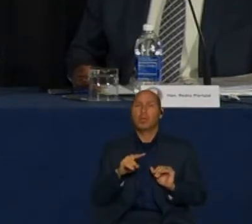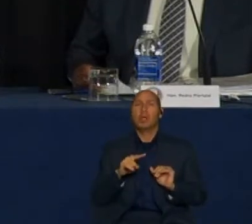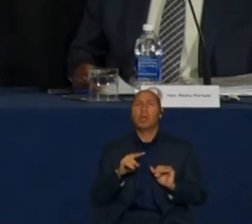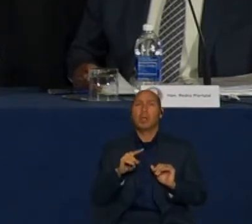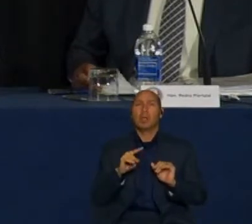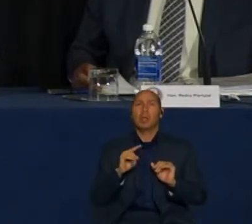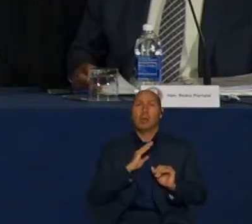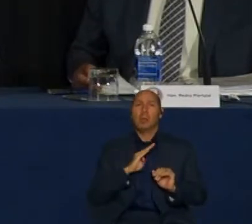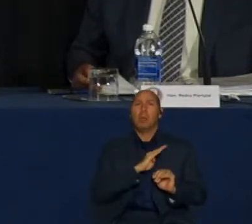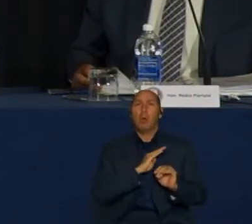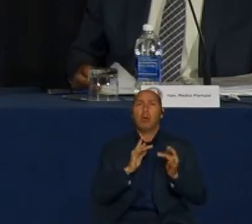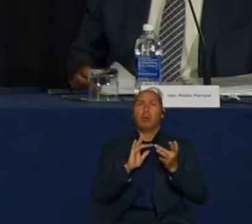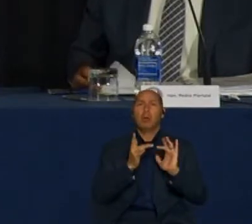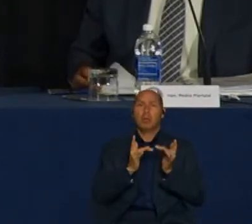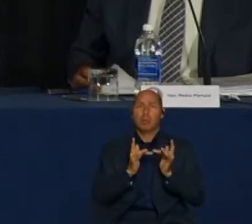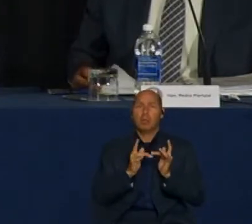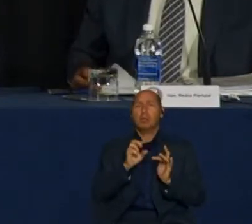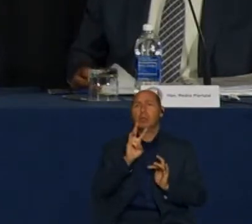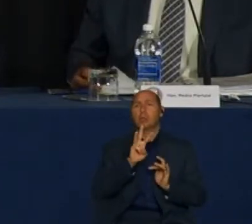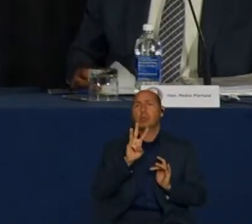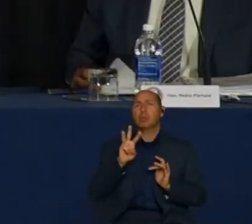Board's website,